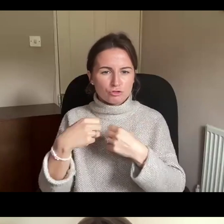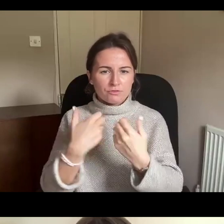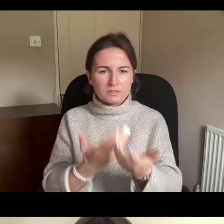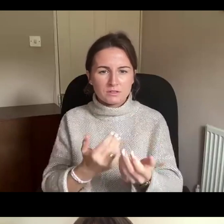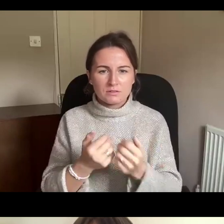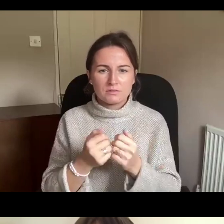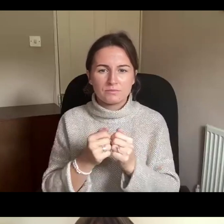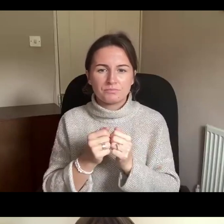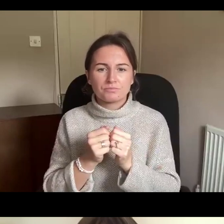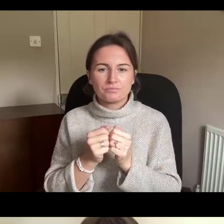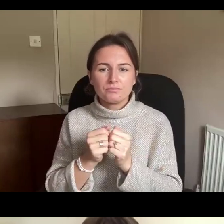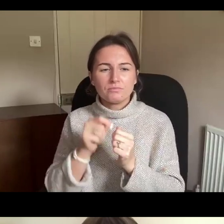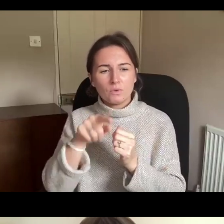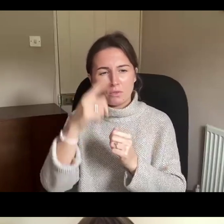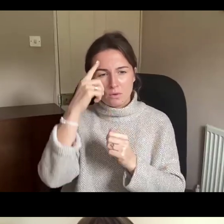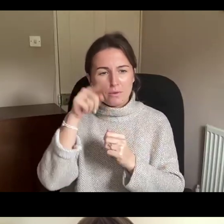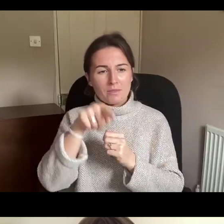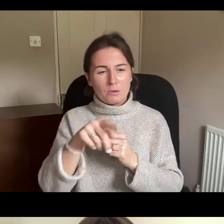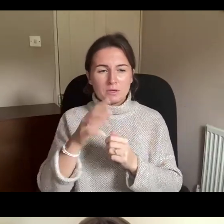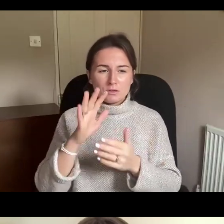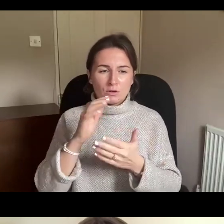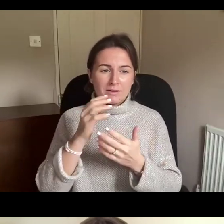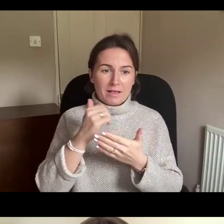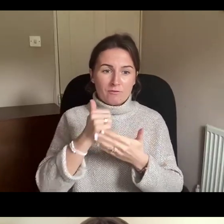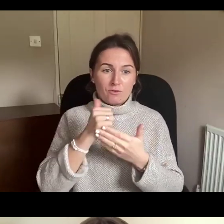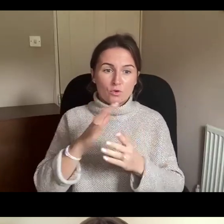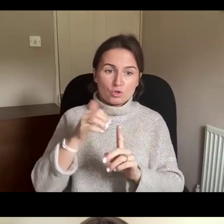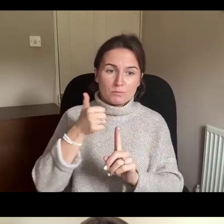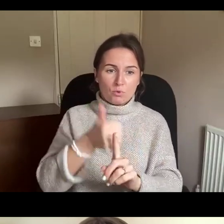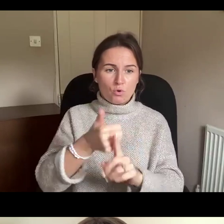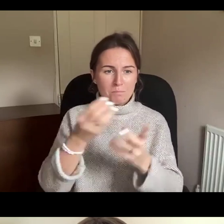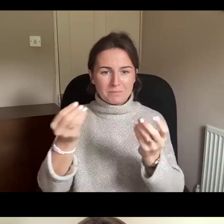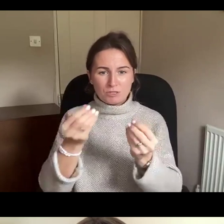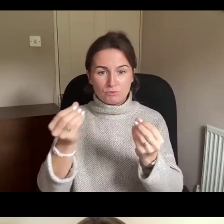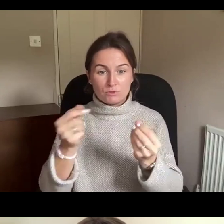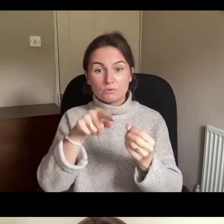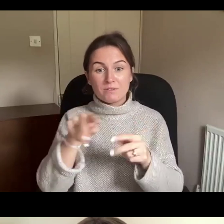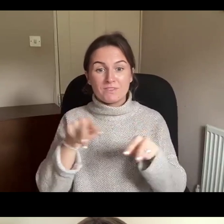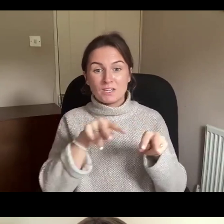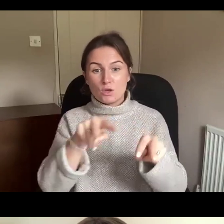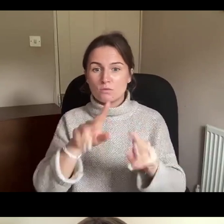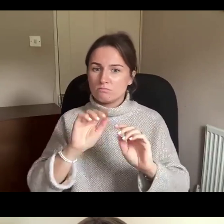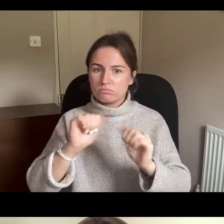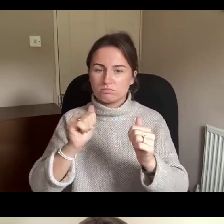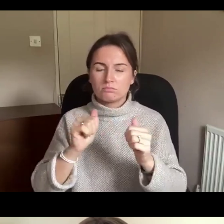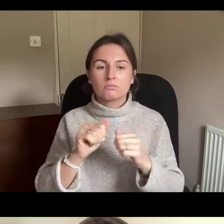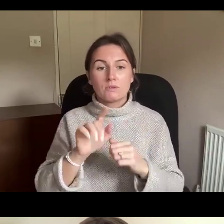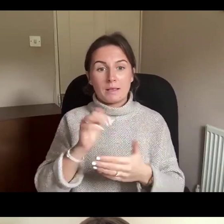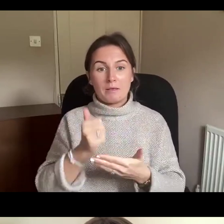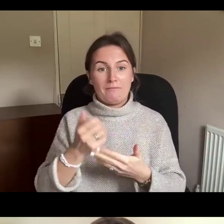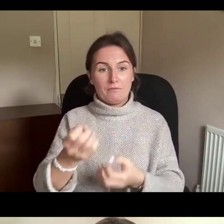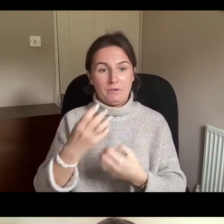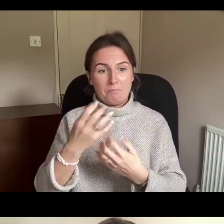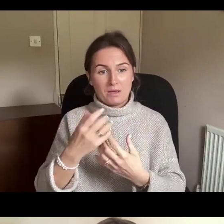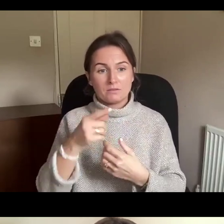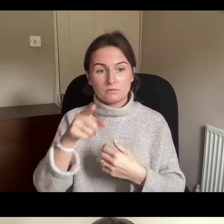kind of a part of our sort of support materials to use the system, which is really helpful feedback. And something we're interested in is what